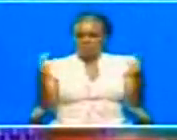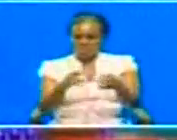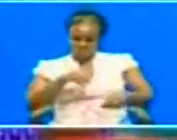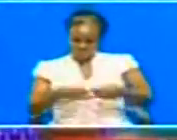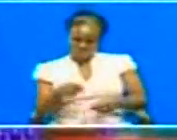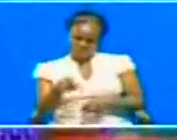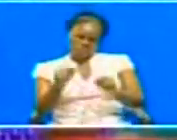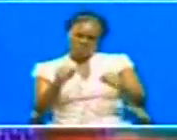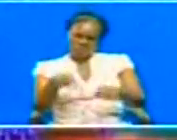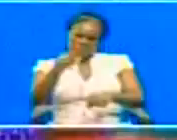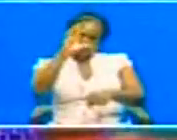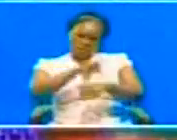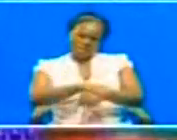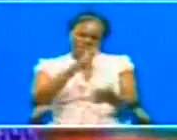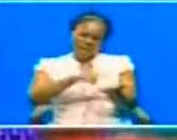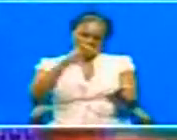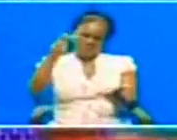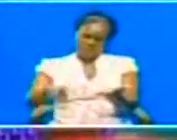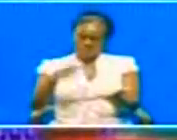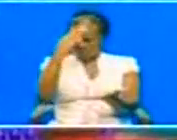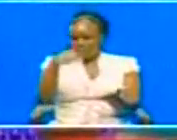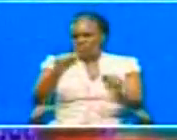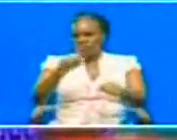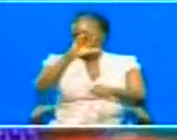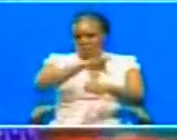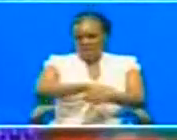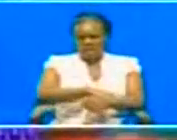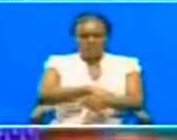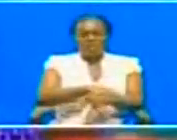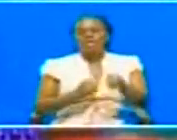disability might give them a little advantage because they might get more